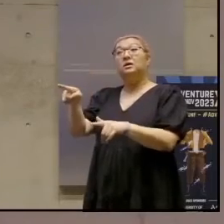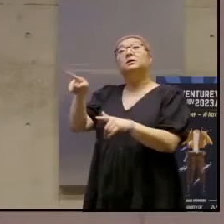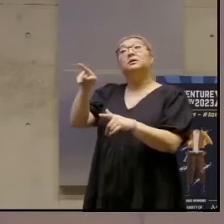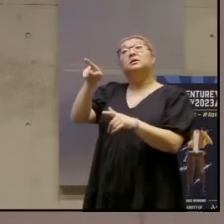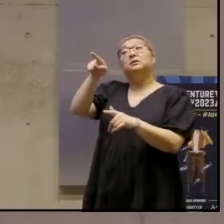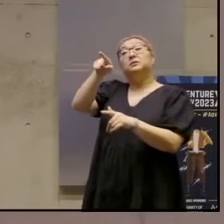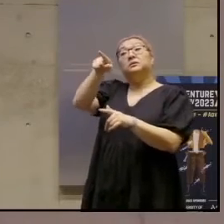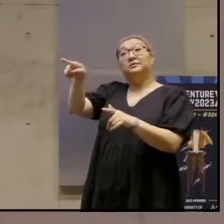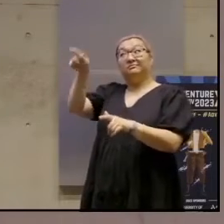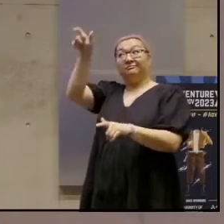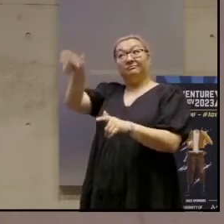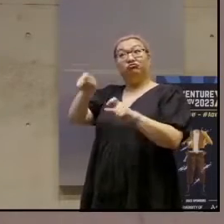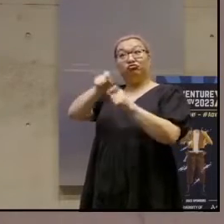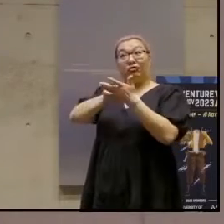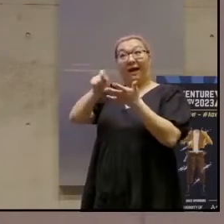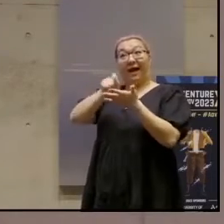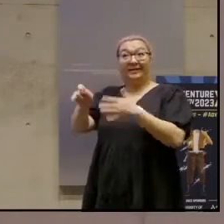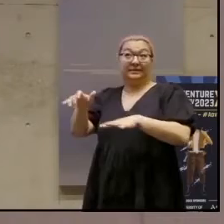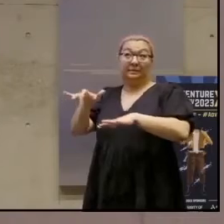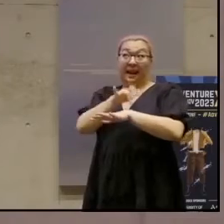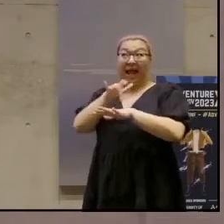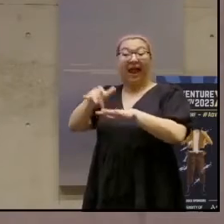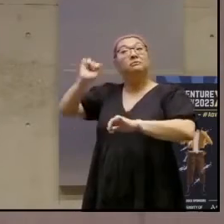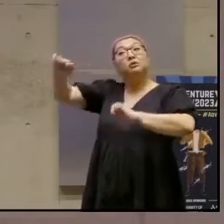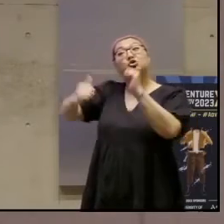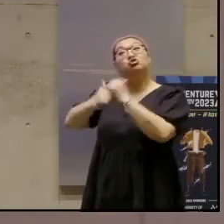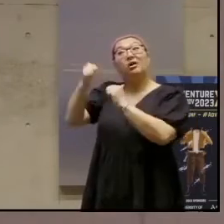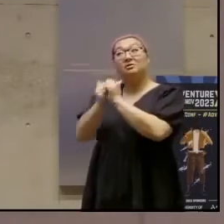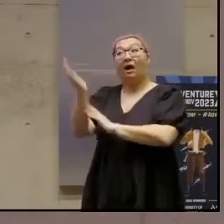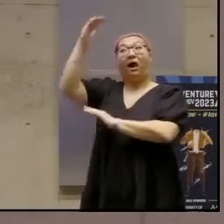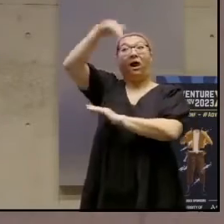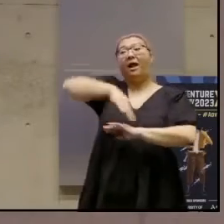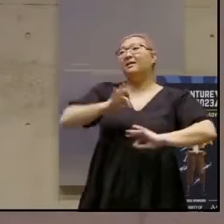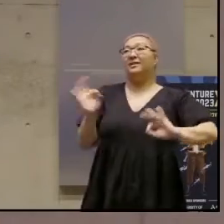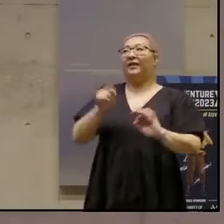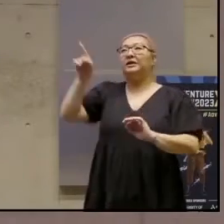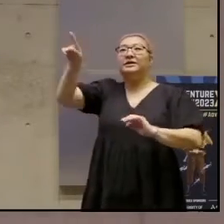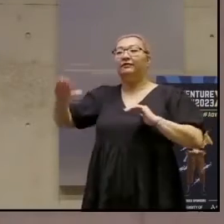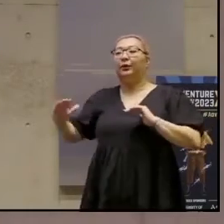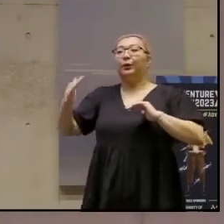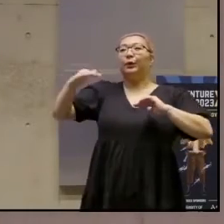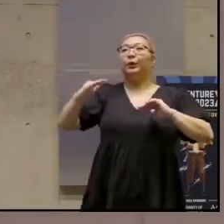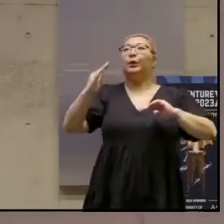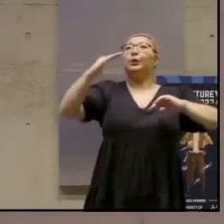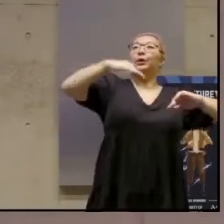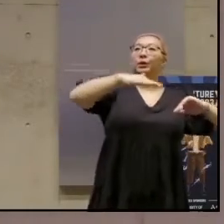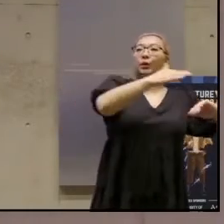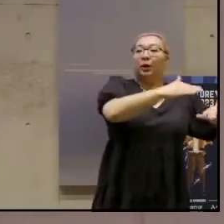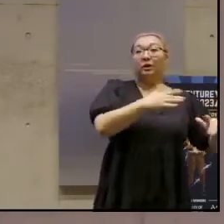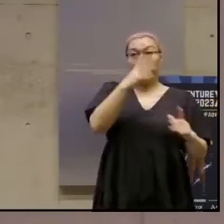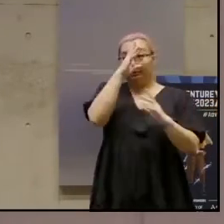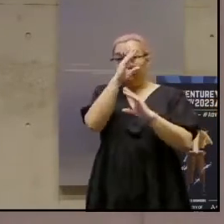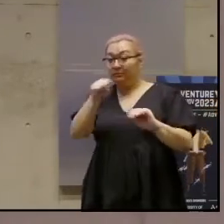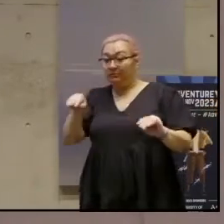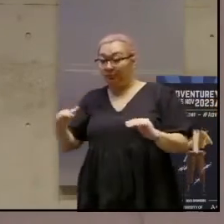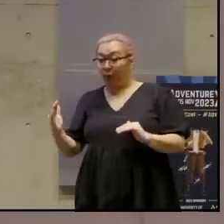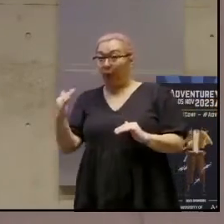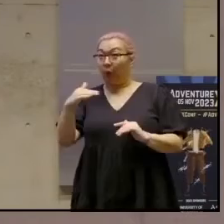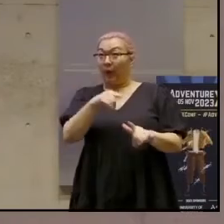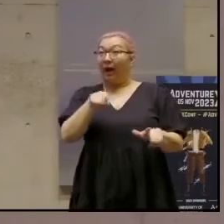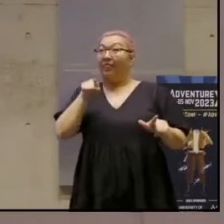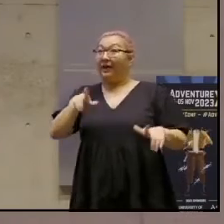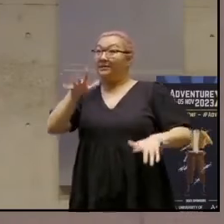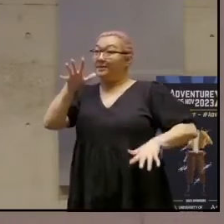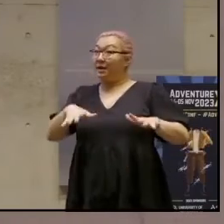Okay? So, it's a way to eschew things. So she's a wonderful example of that. My favorite example of this is the television show Atlanta. If you haven't seen it,